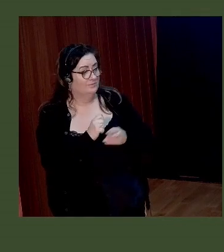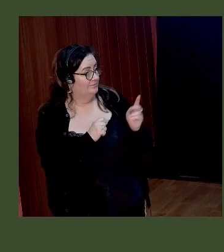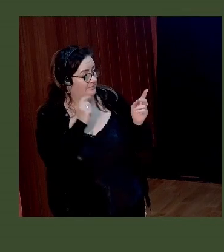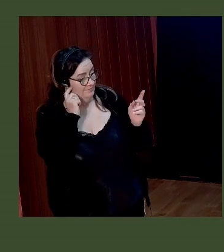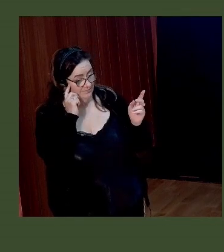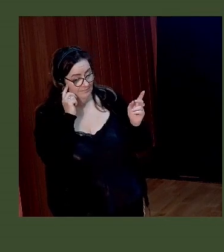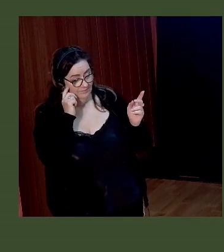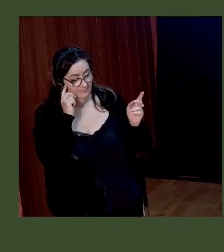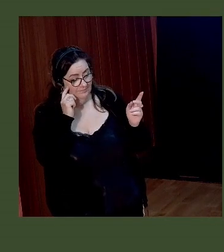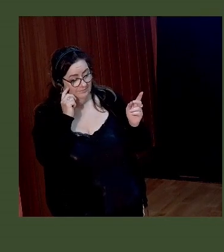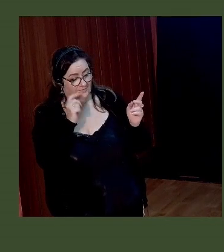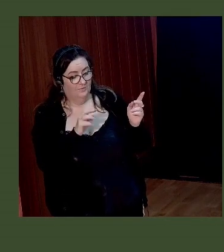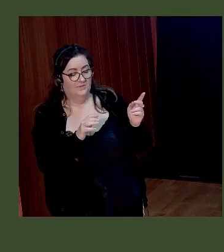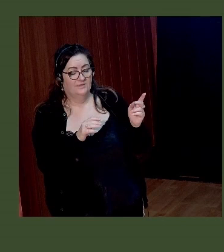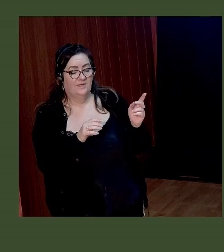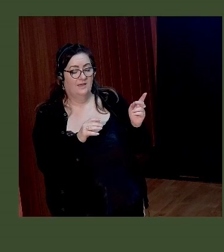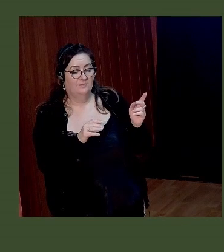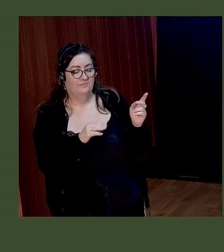this was issued bilingually.